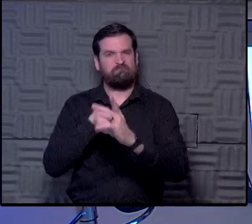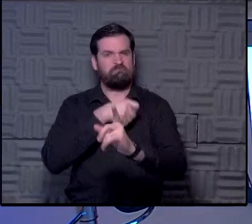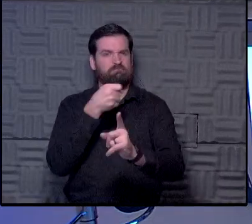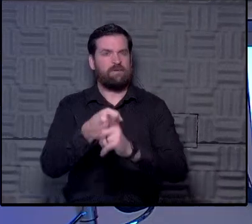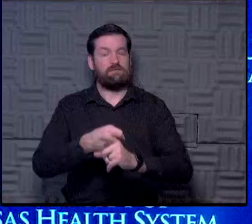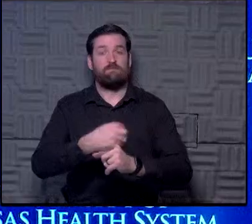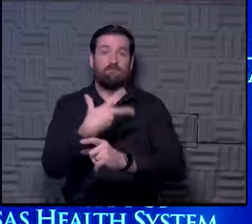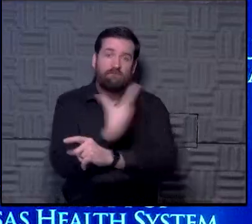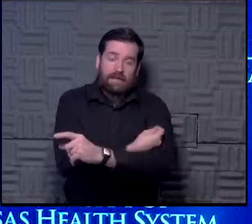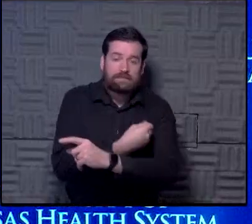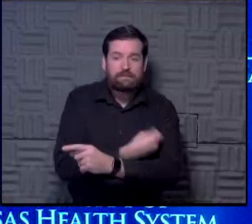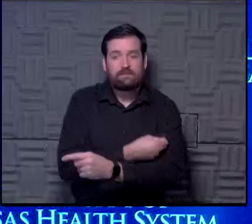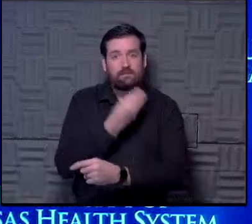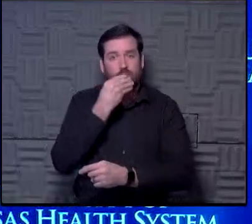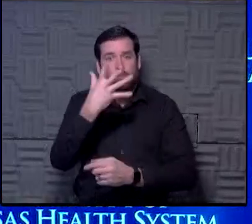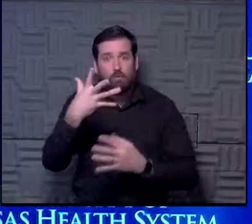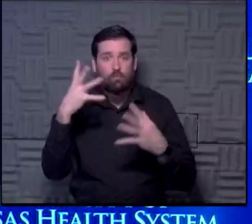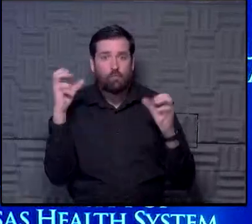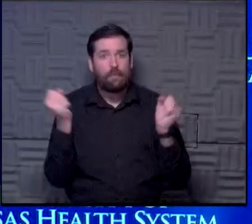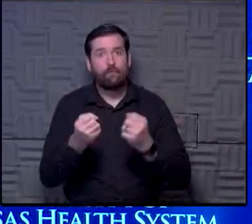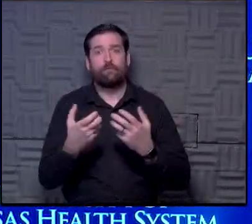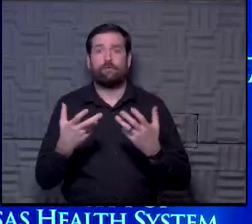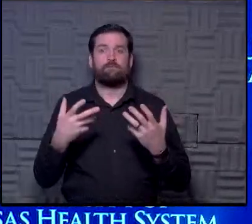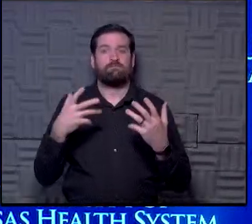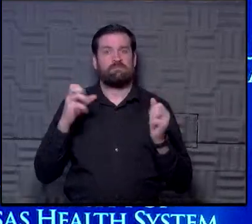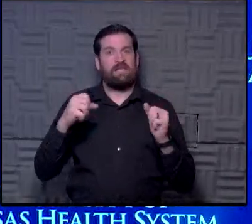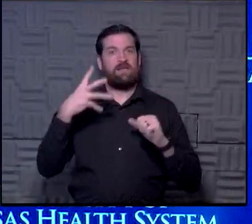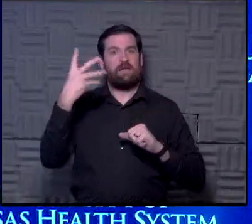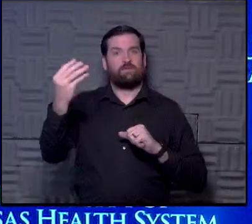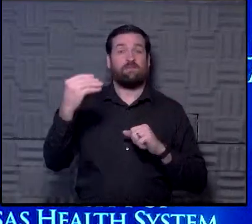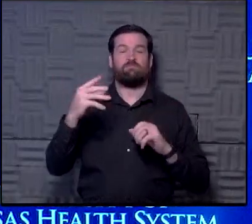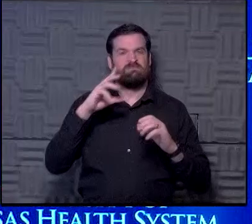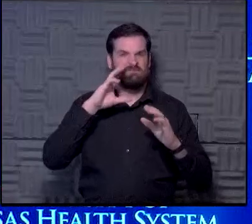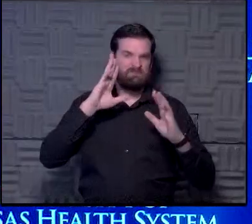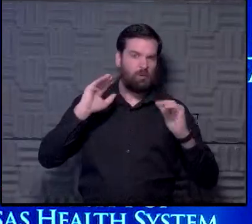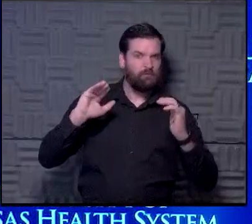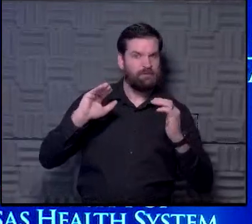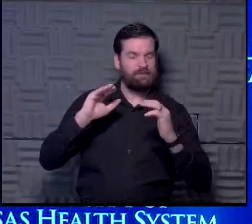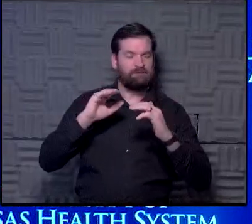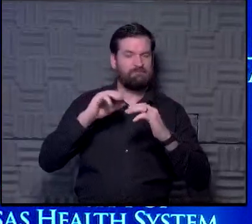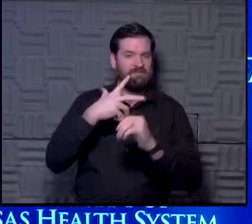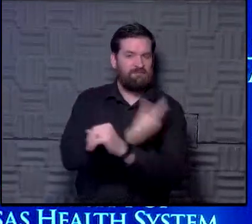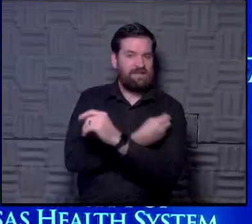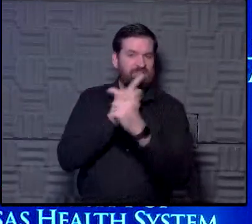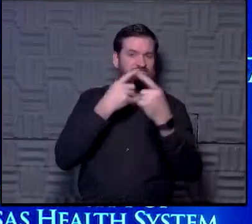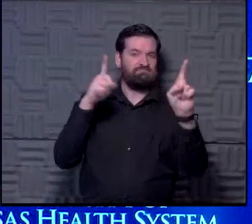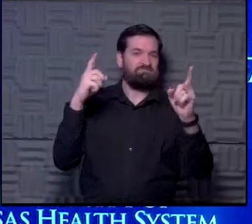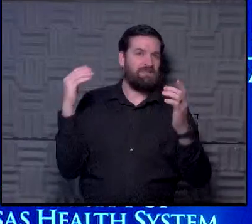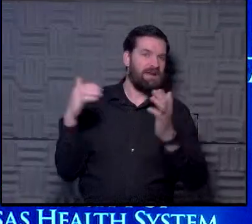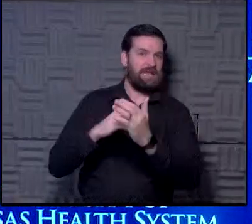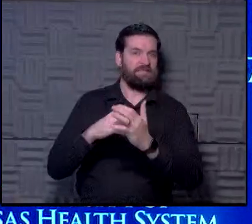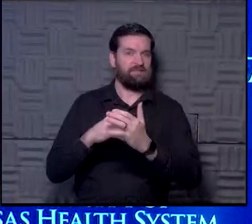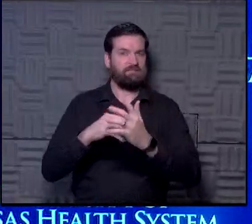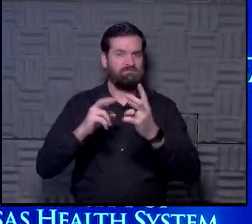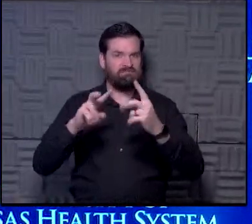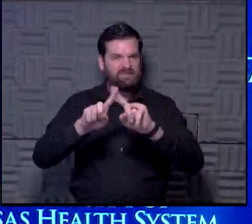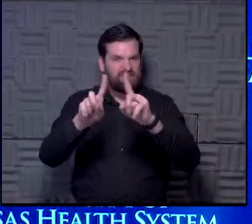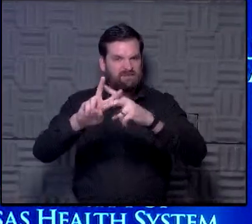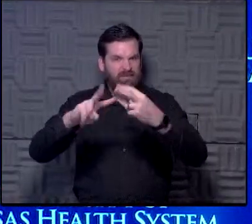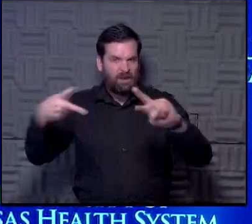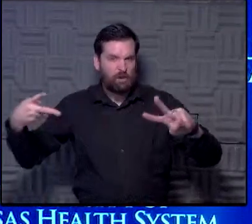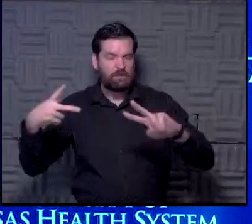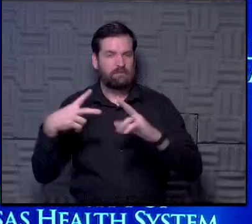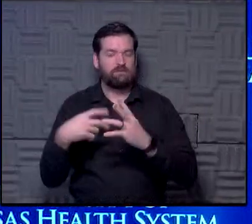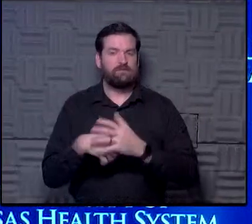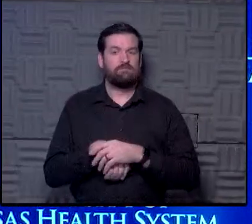and warming weather, that people getting back outside and hoping the vaccines hold against the variants, that we'll see a little less pressure on us. That